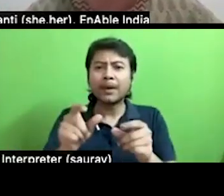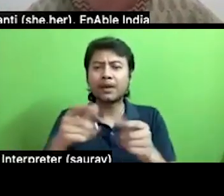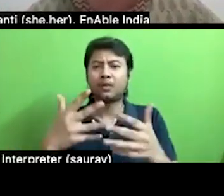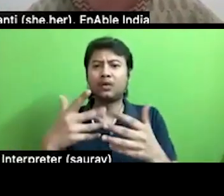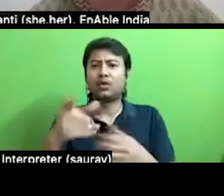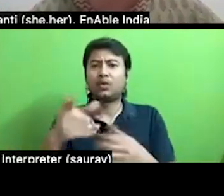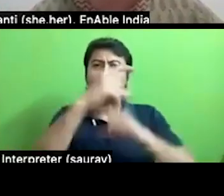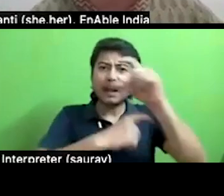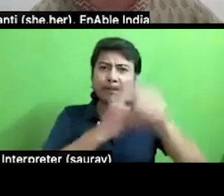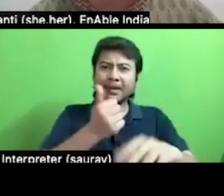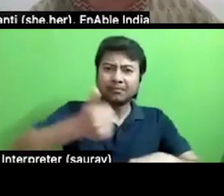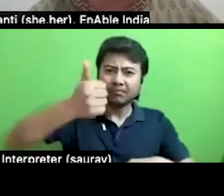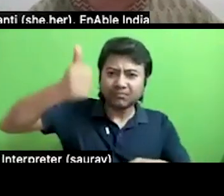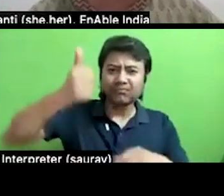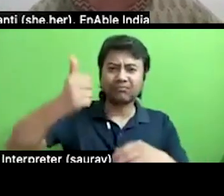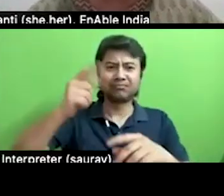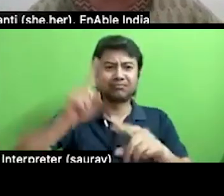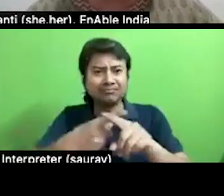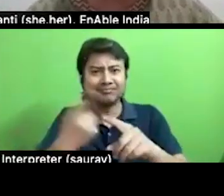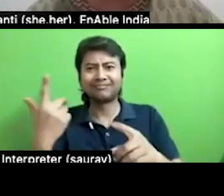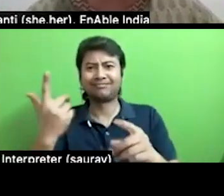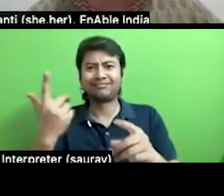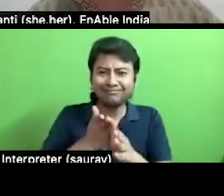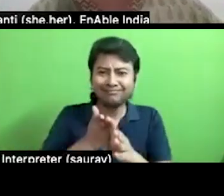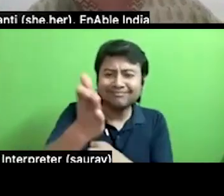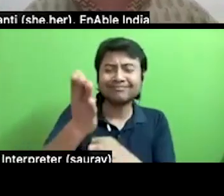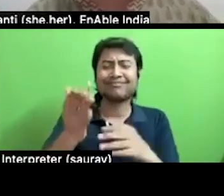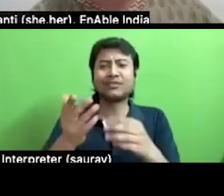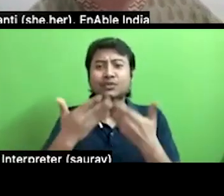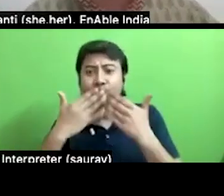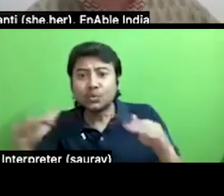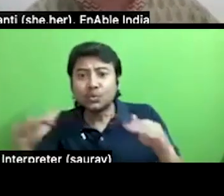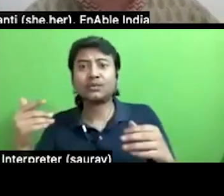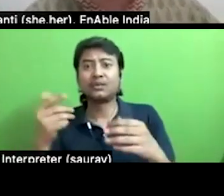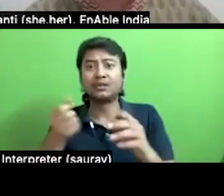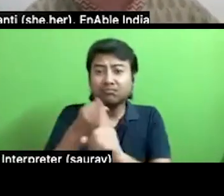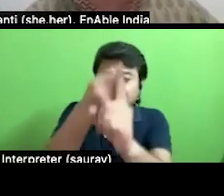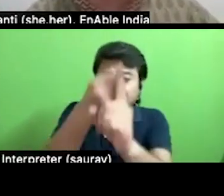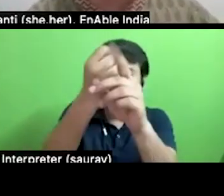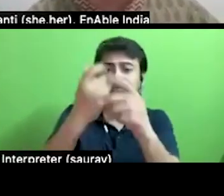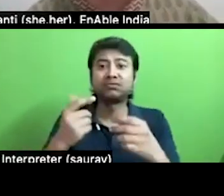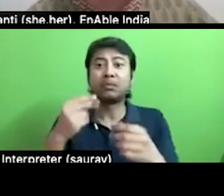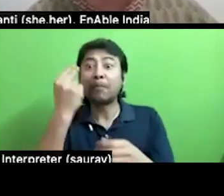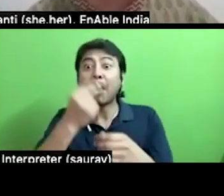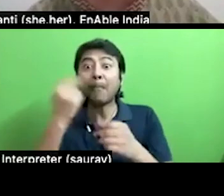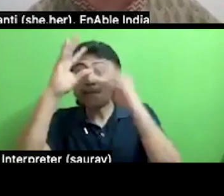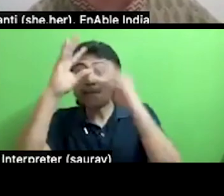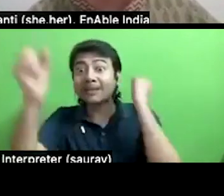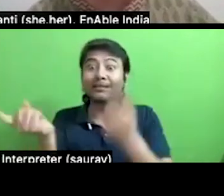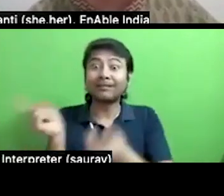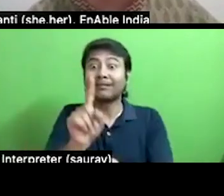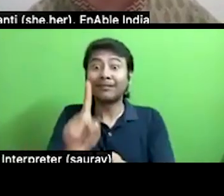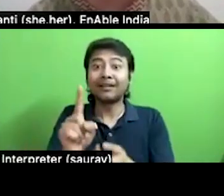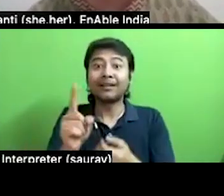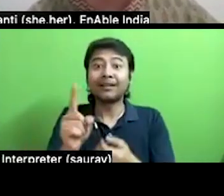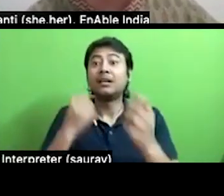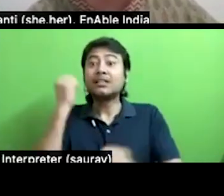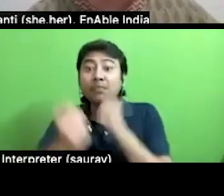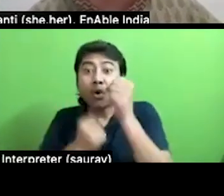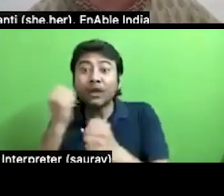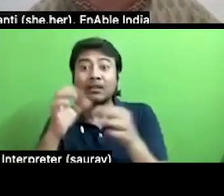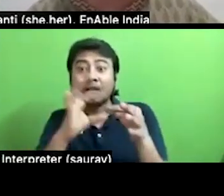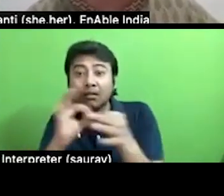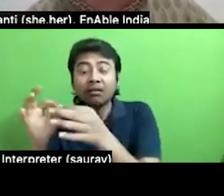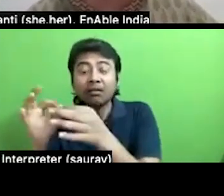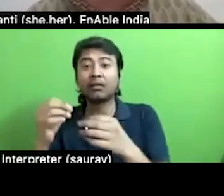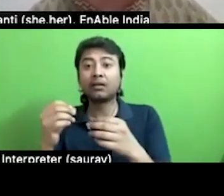corporate sector, government, students, caregivers, our Purple Ambassadors, yay, and many others like para-athletes and PhD